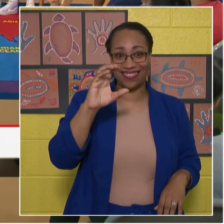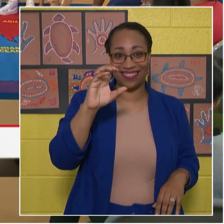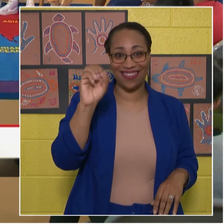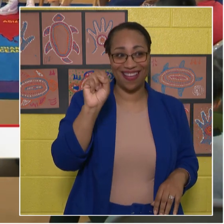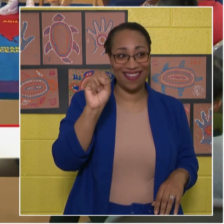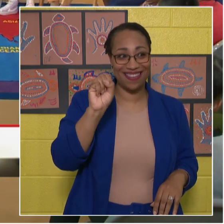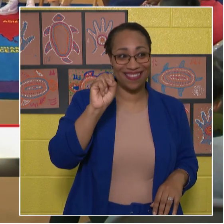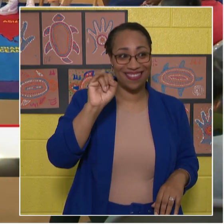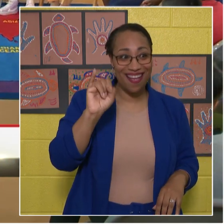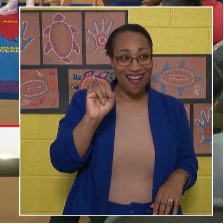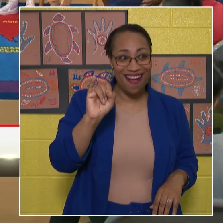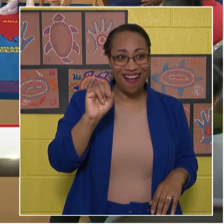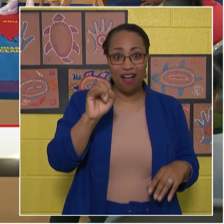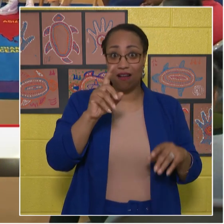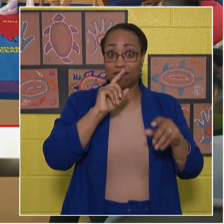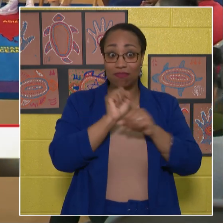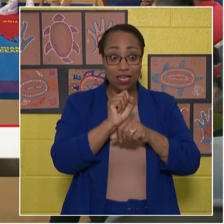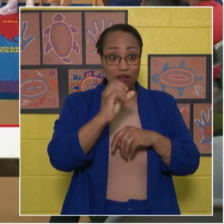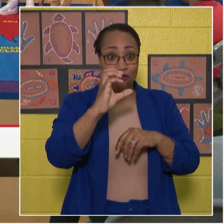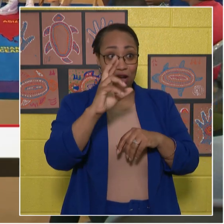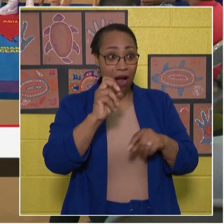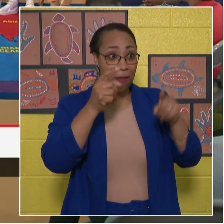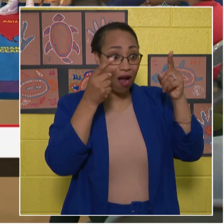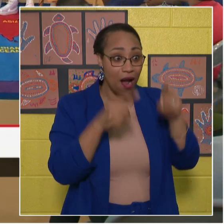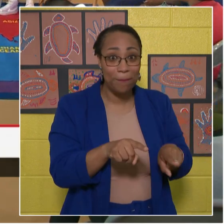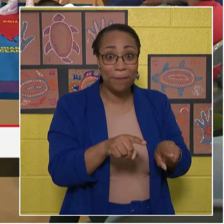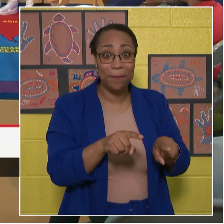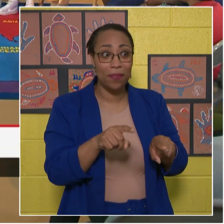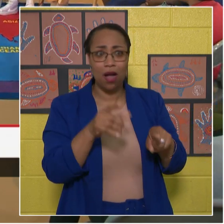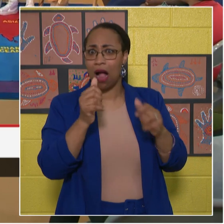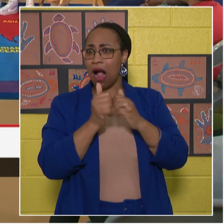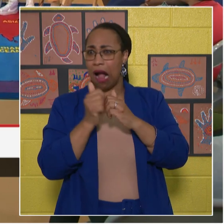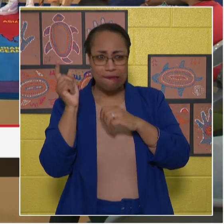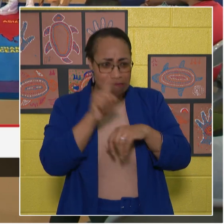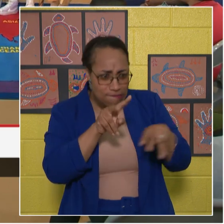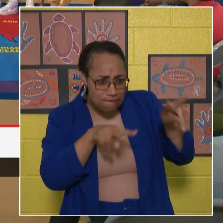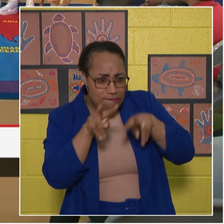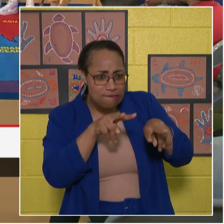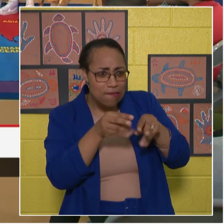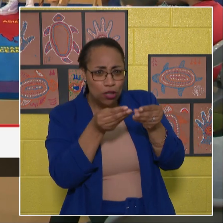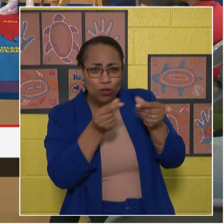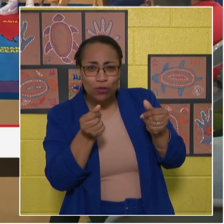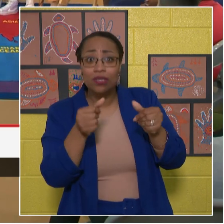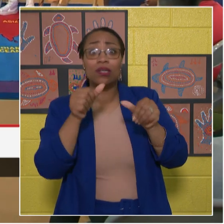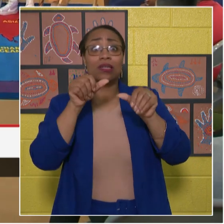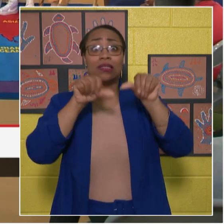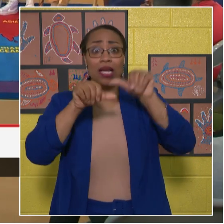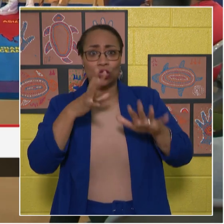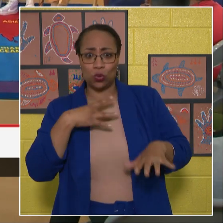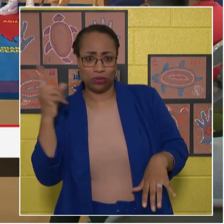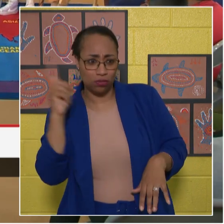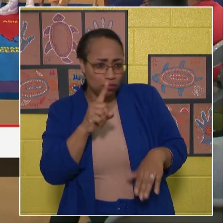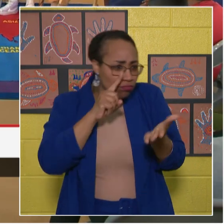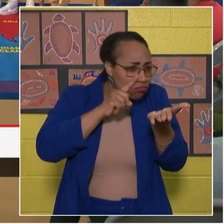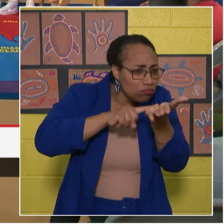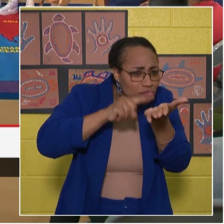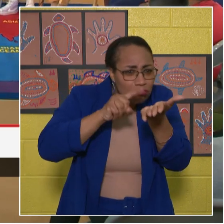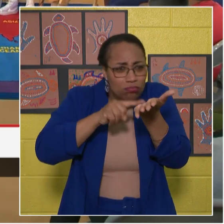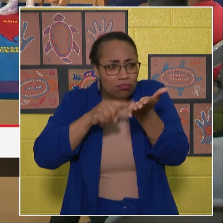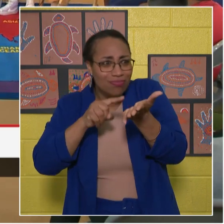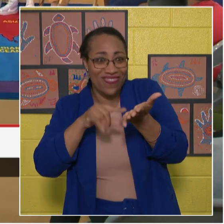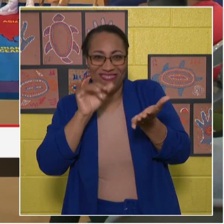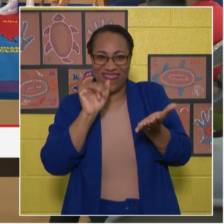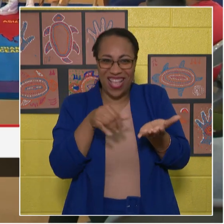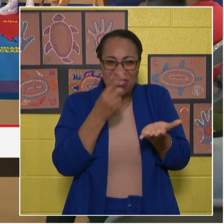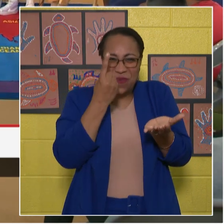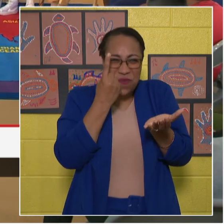and you see how there are scientists and crime scene investigators, other ways to help keep us safe. Others